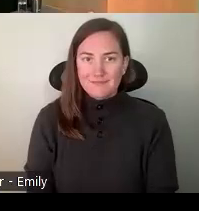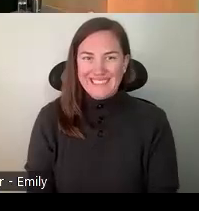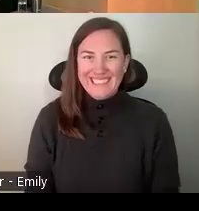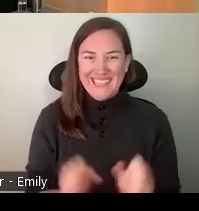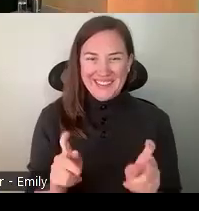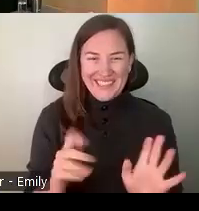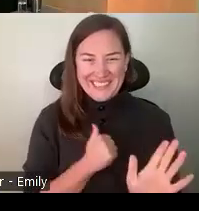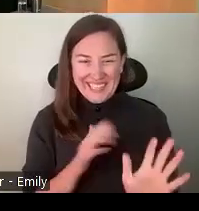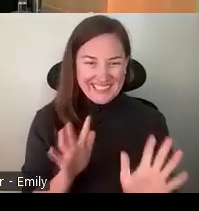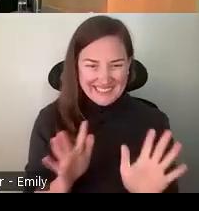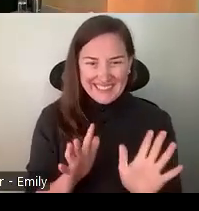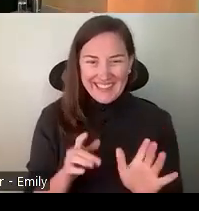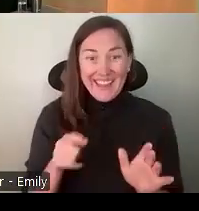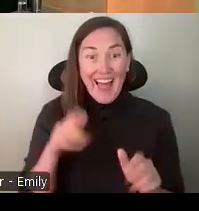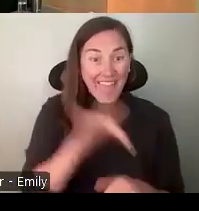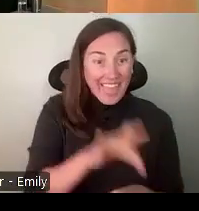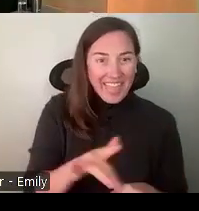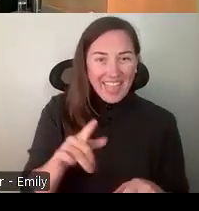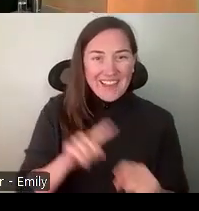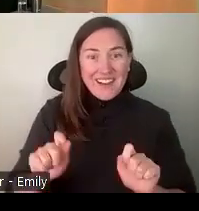Okay, sorry, it's a little delayed here.